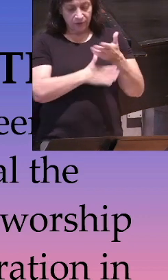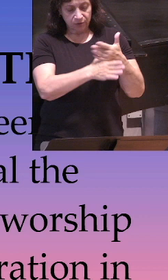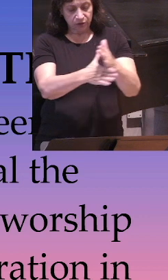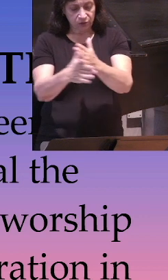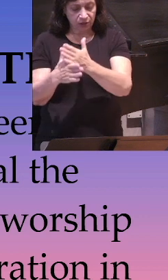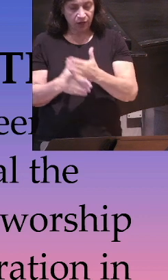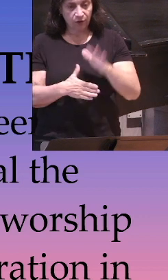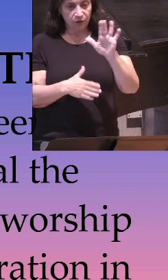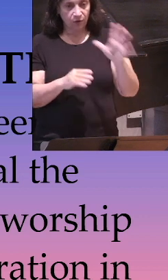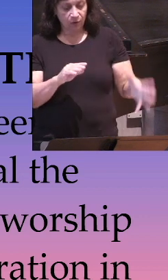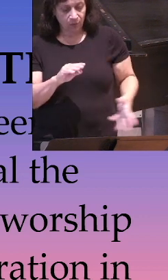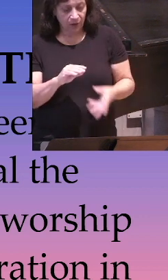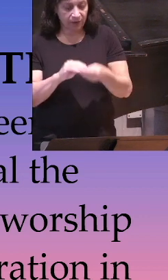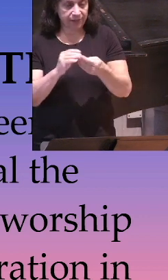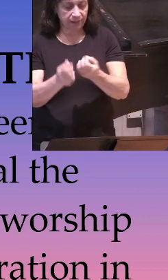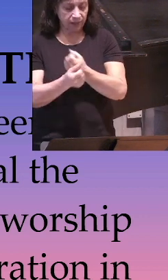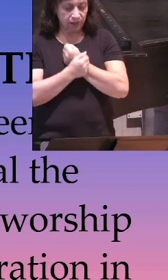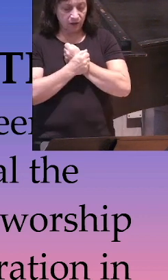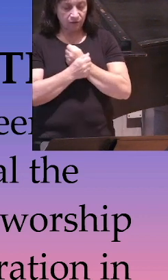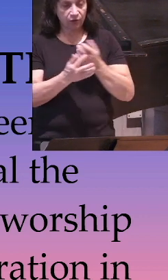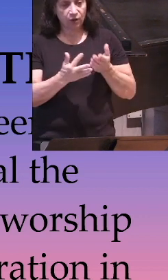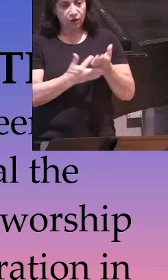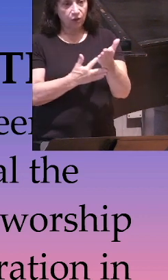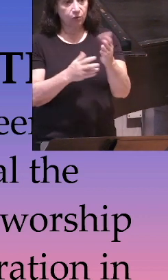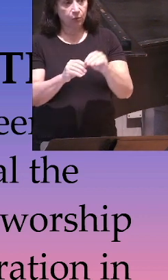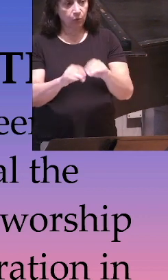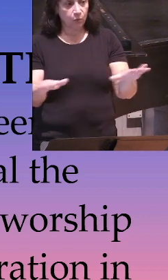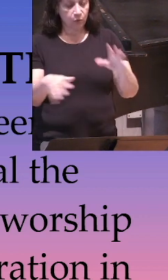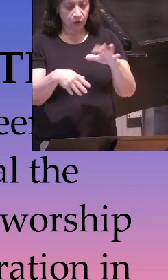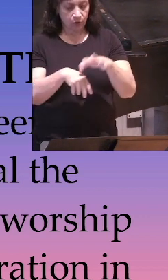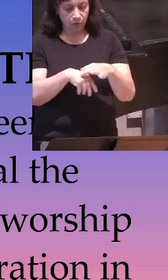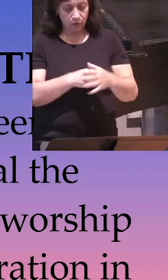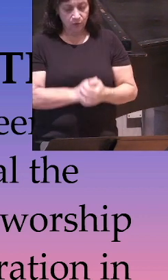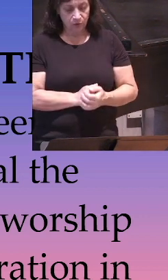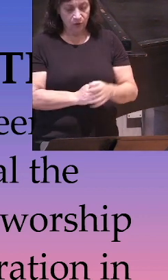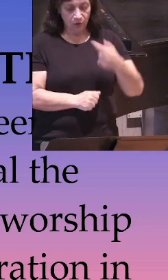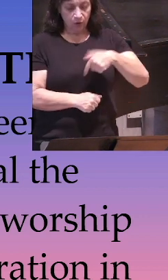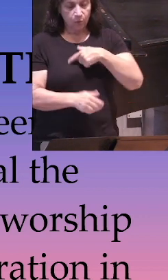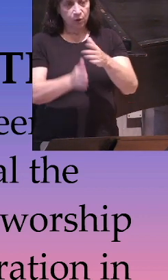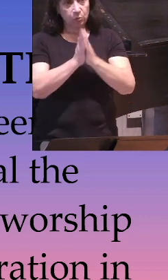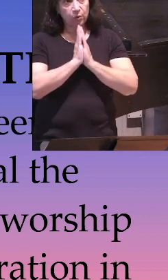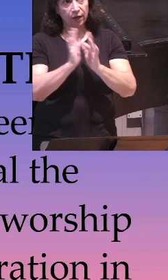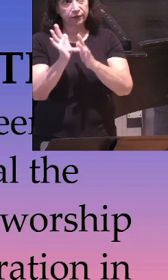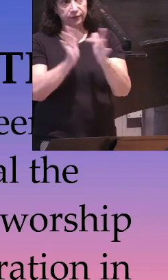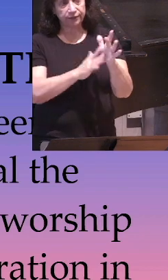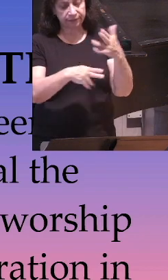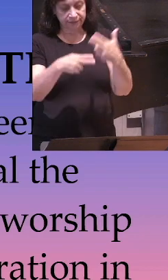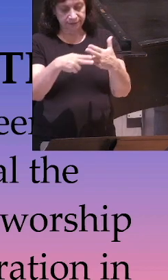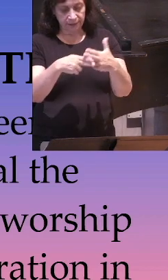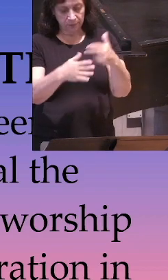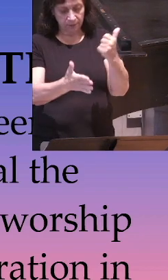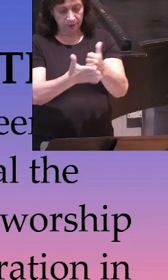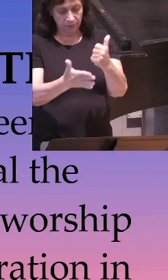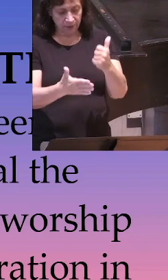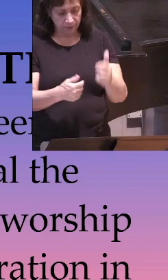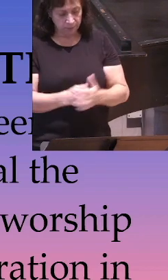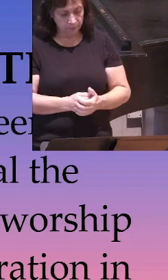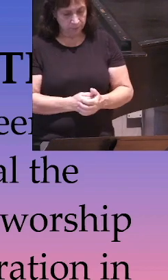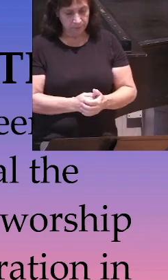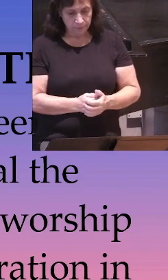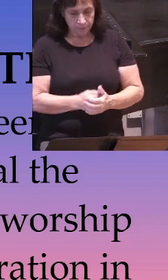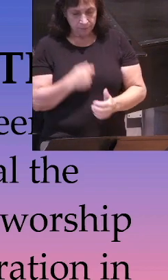your reconciling love throughout the earth. We pray in Jesus' name.